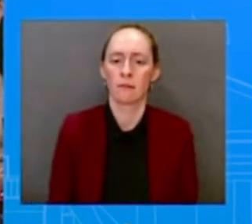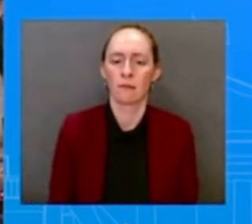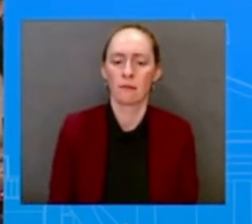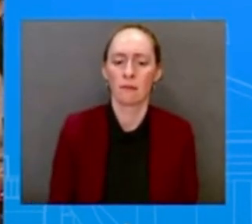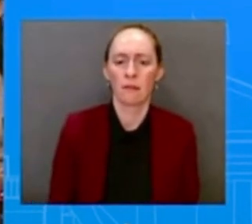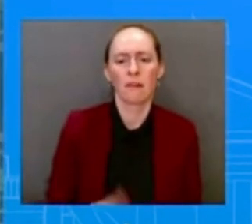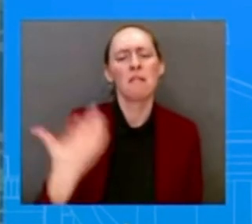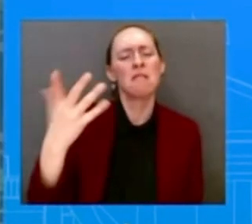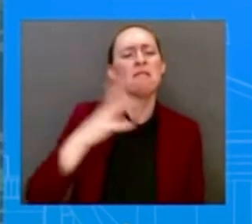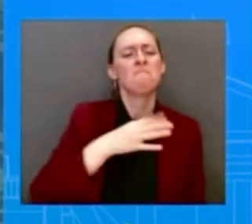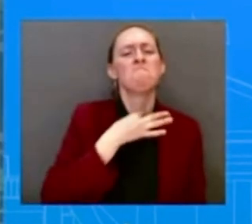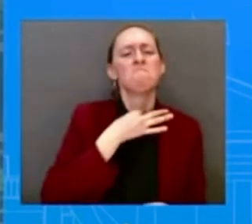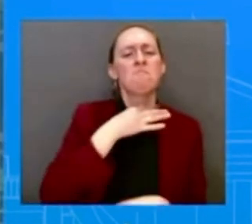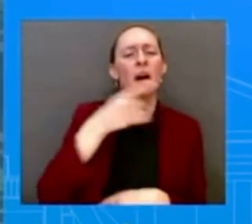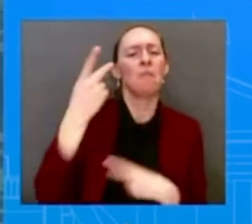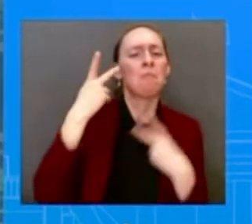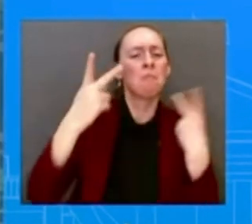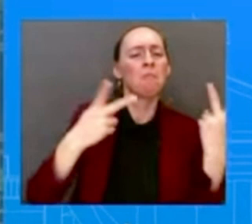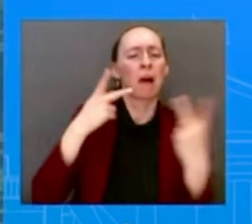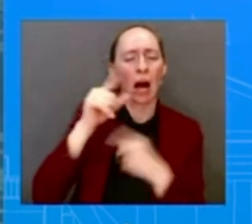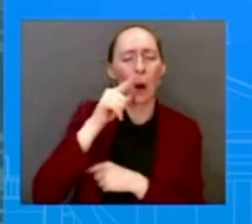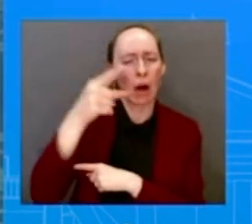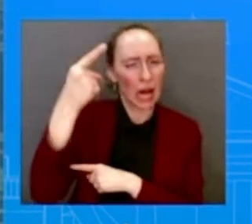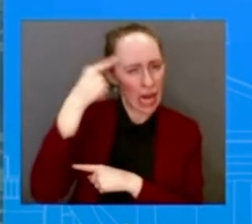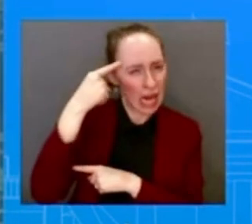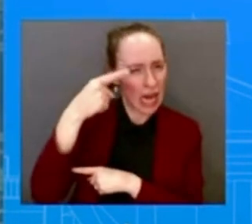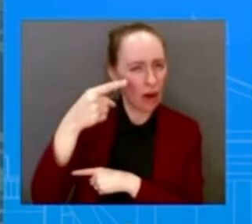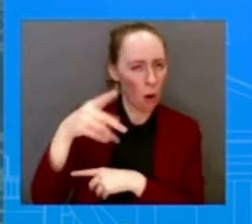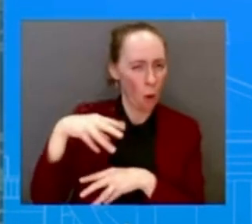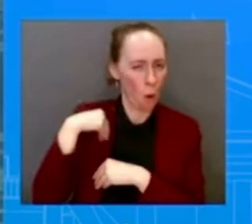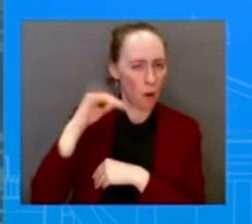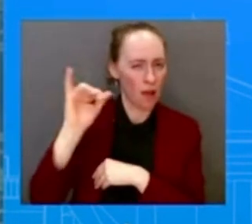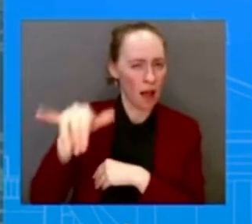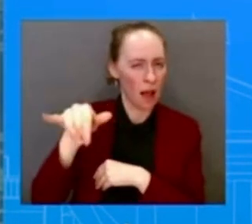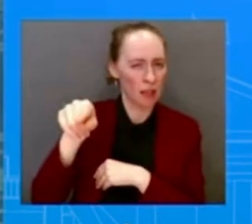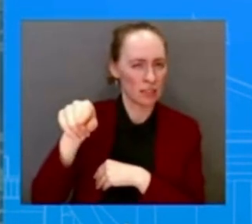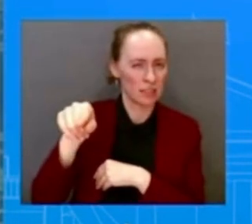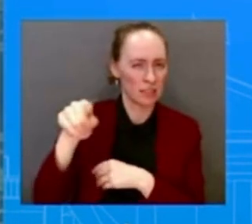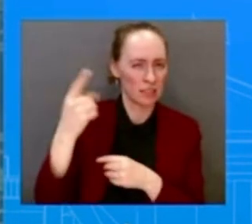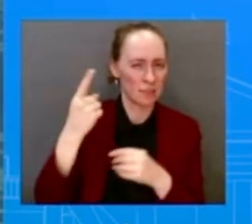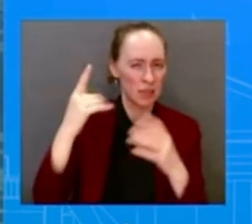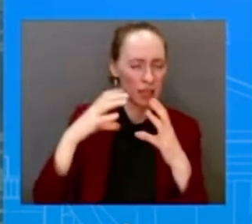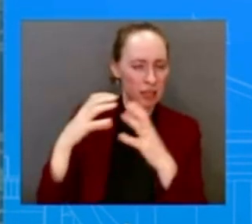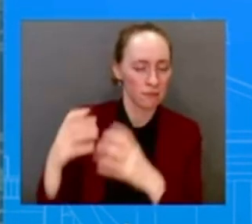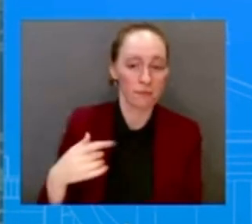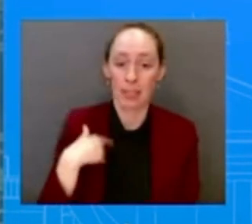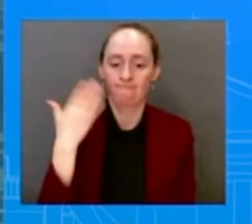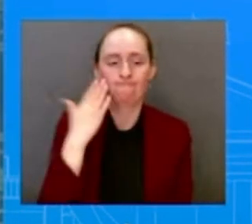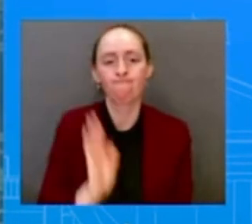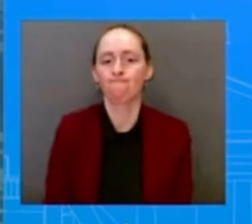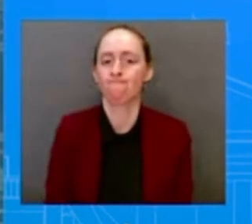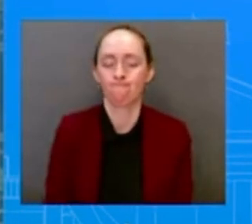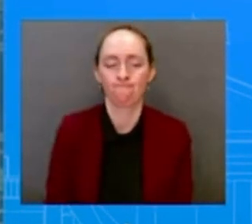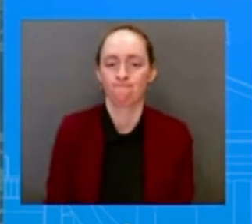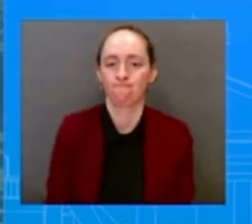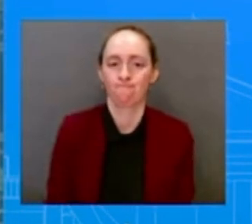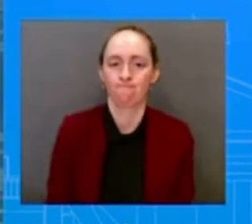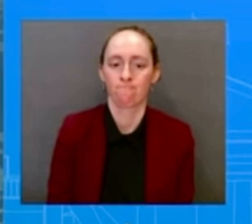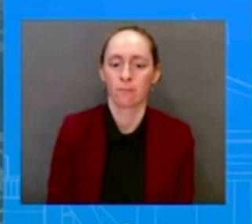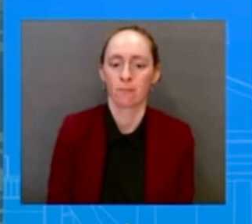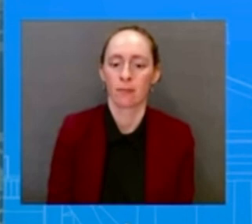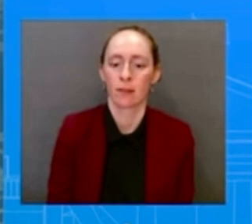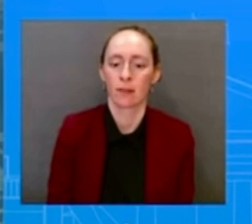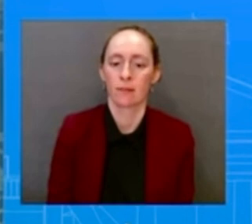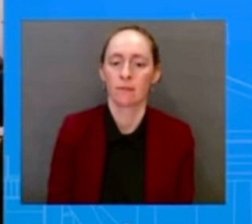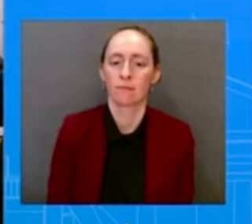I have no idea. Good, Mary. You know, you don't know who owns it, who's flown it, but has anyone from the administration reached out to the